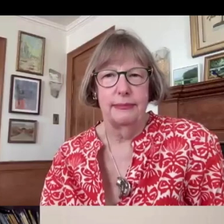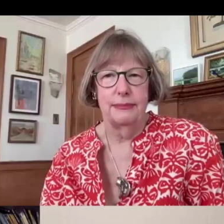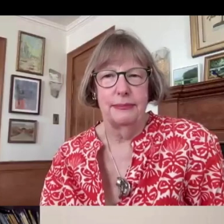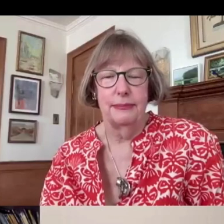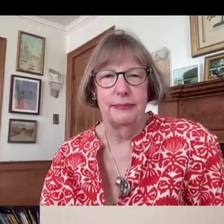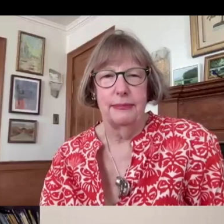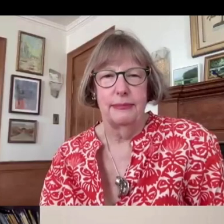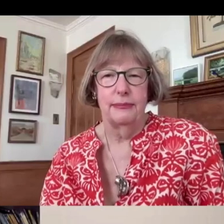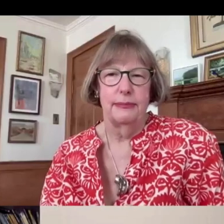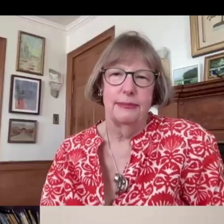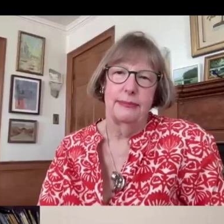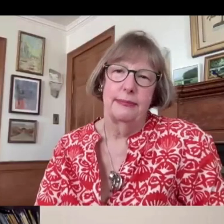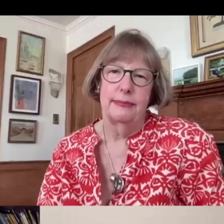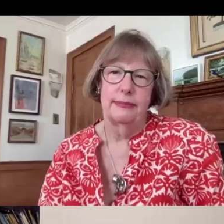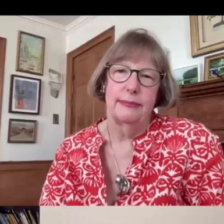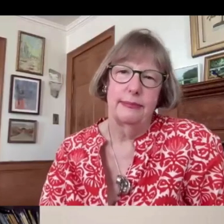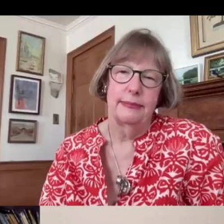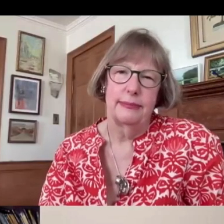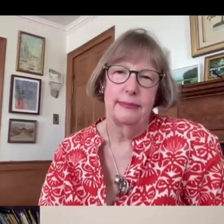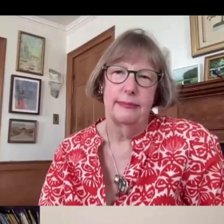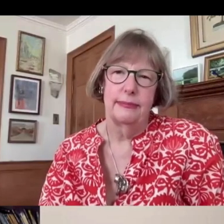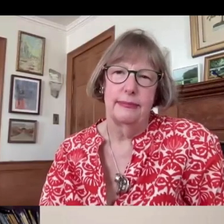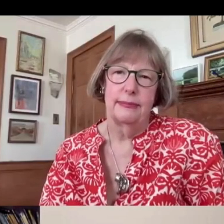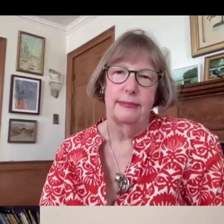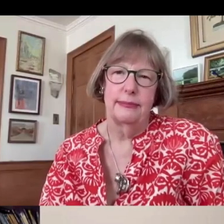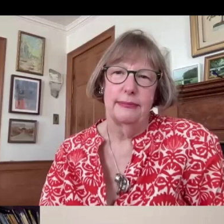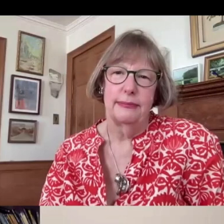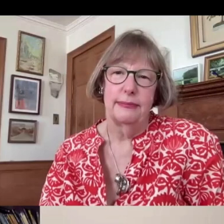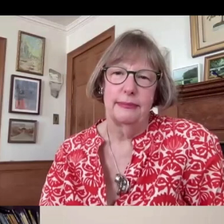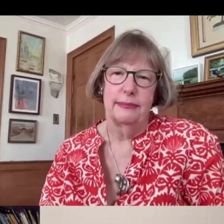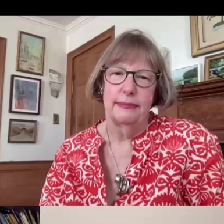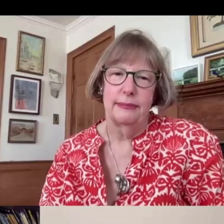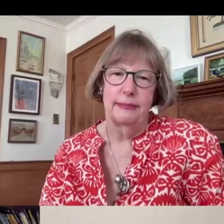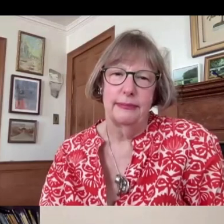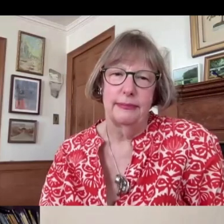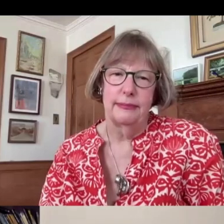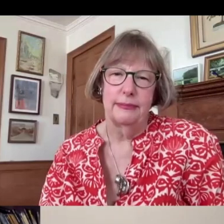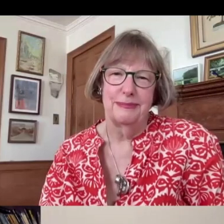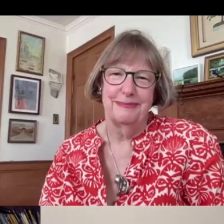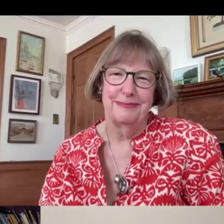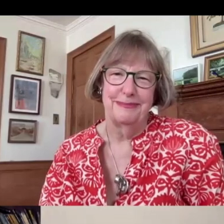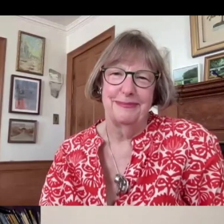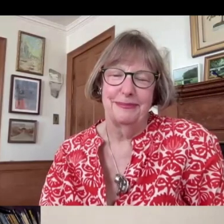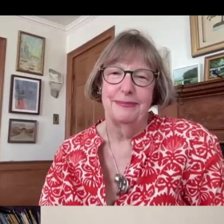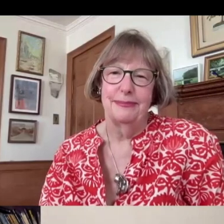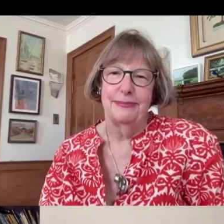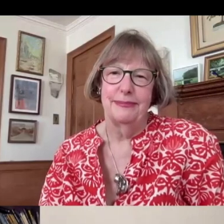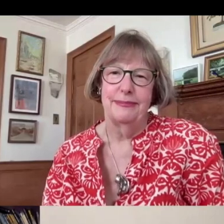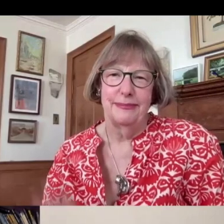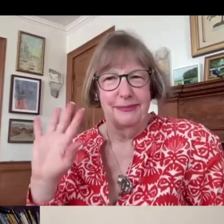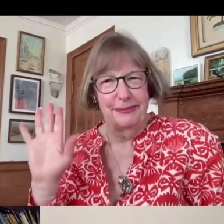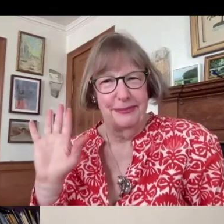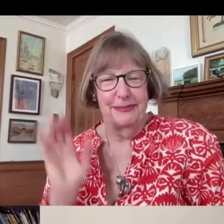Hi, I'm Diane McGarry with Drake Arts. With me today are co-host Tom McGarry, author Julia